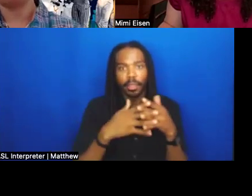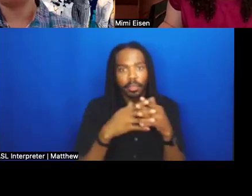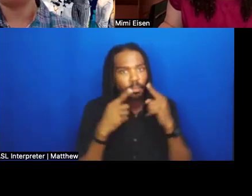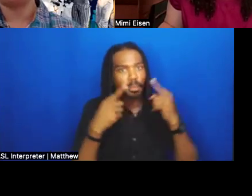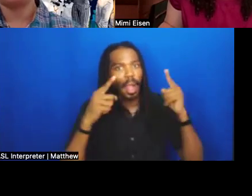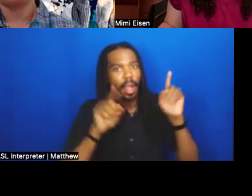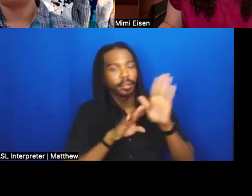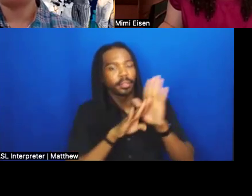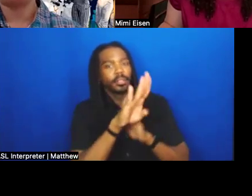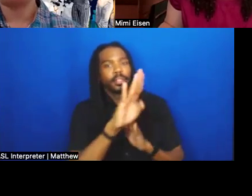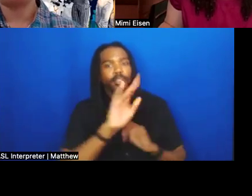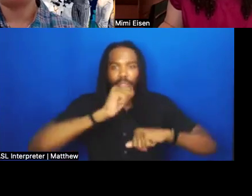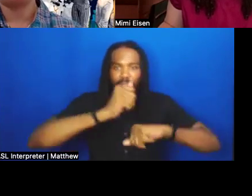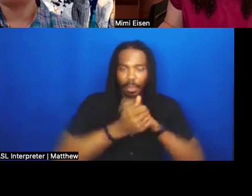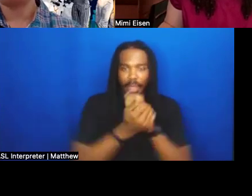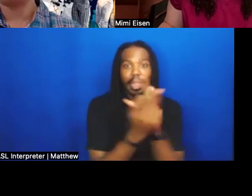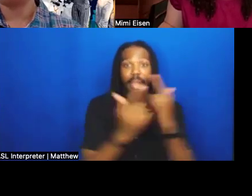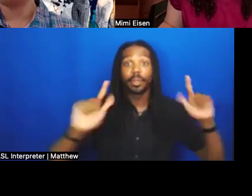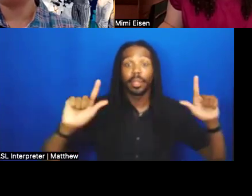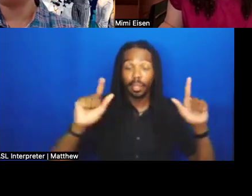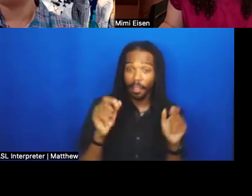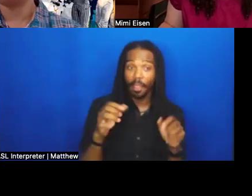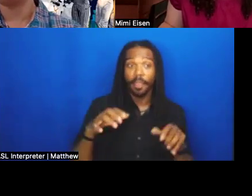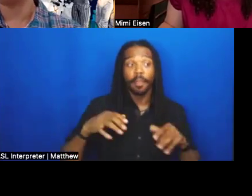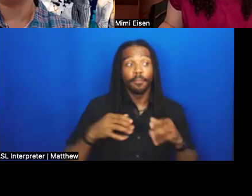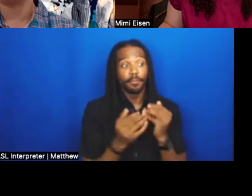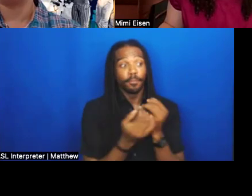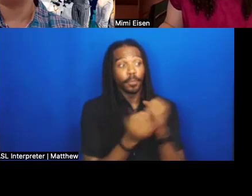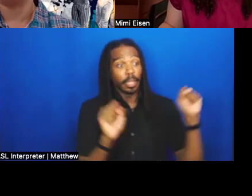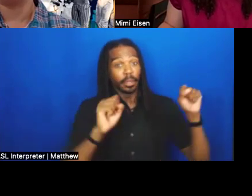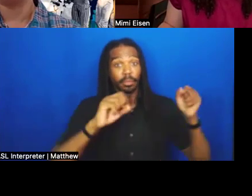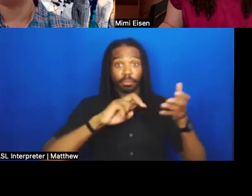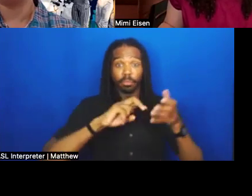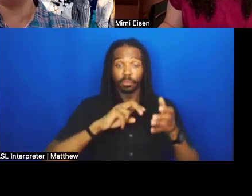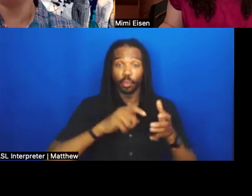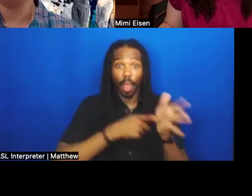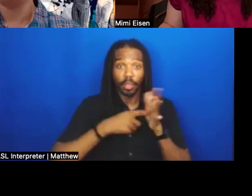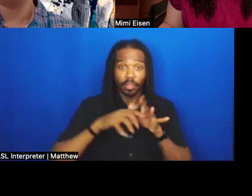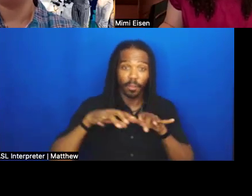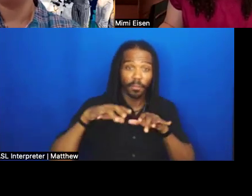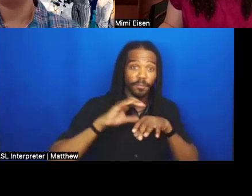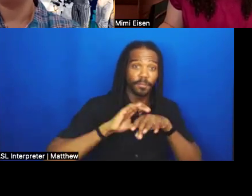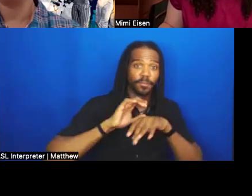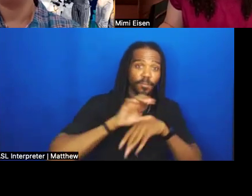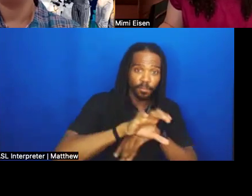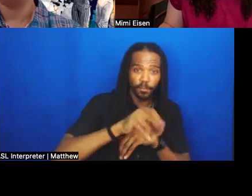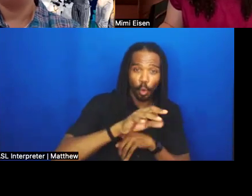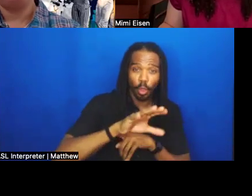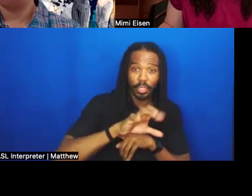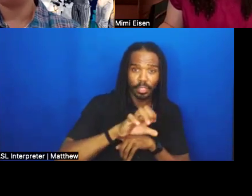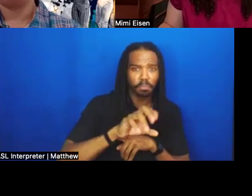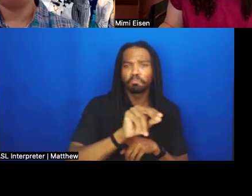freedom depends not on force, but on the cultivation of an enlightened mind, which is absurd when you know that the